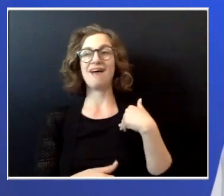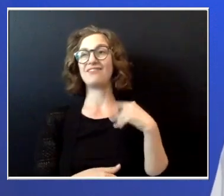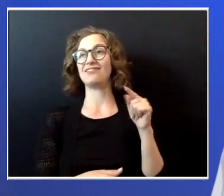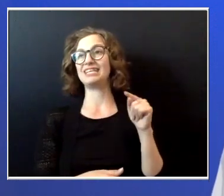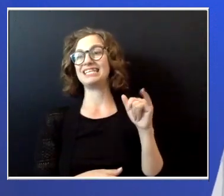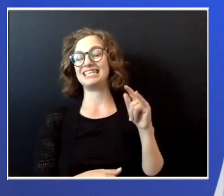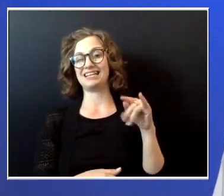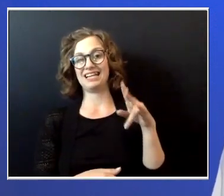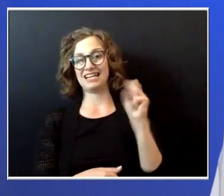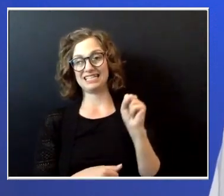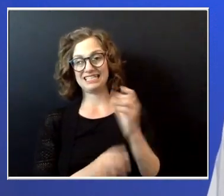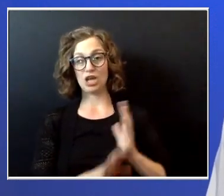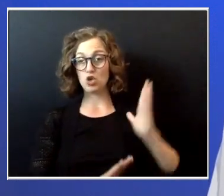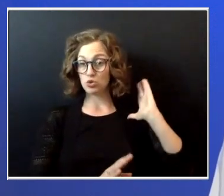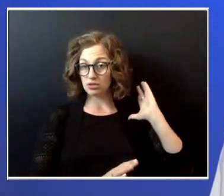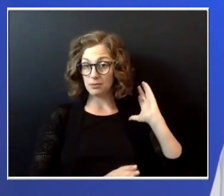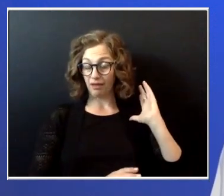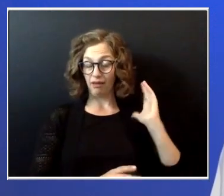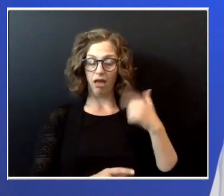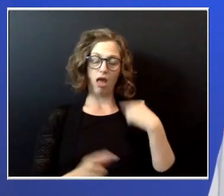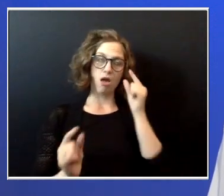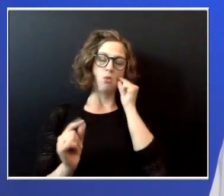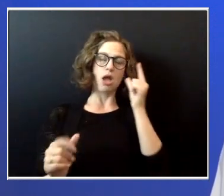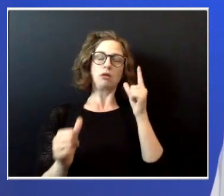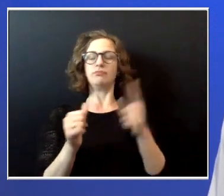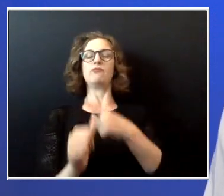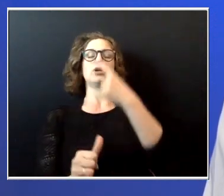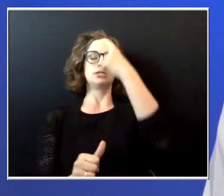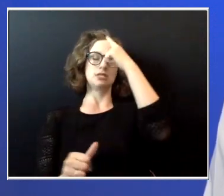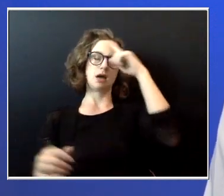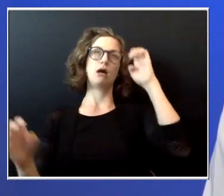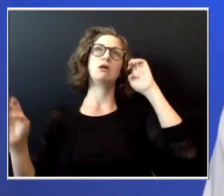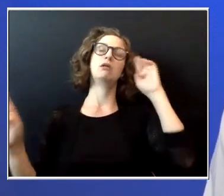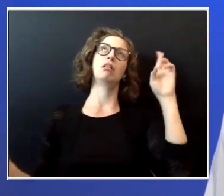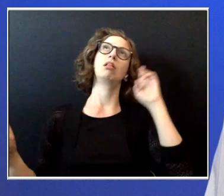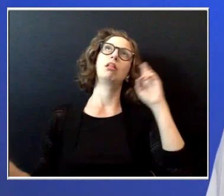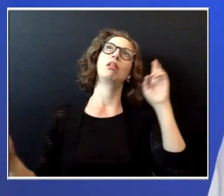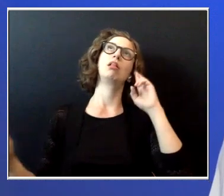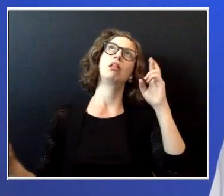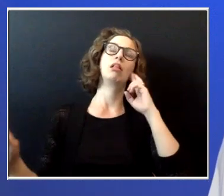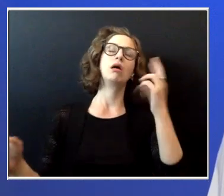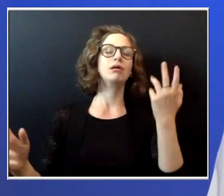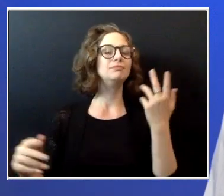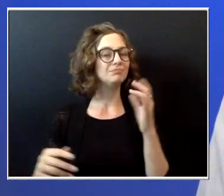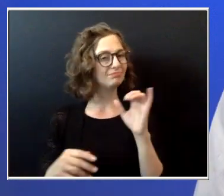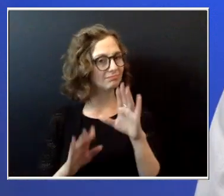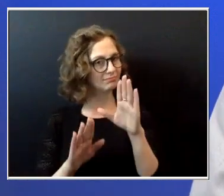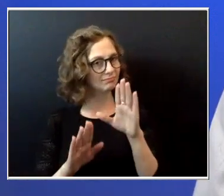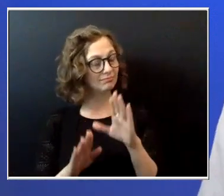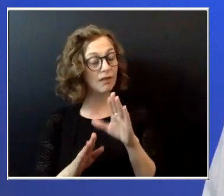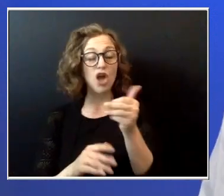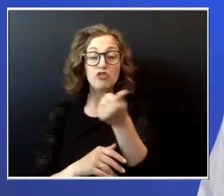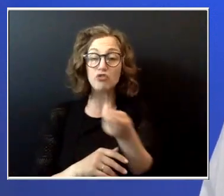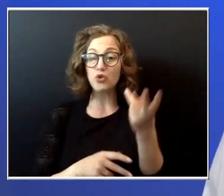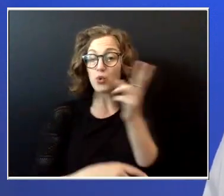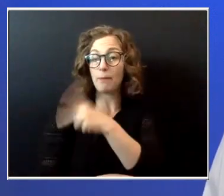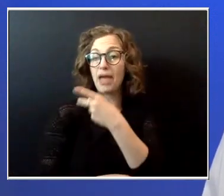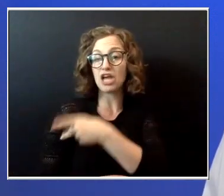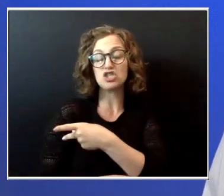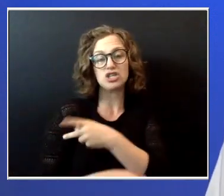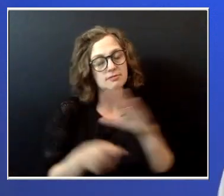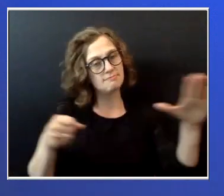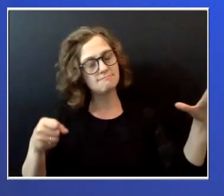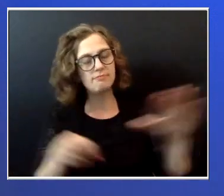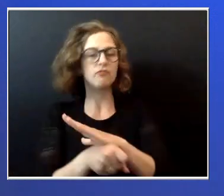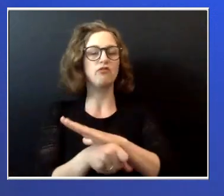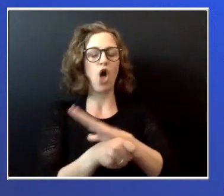mind. So that's a pretty common experience right now. I've had a few patients go into total suppression, which boggles my mind that they